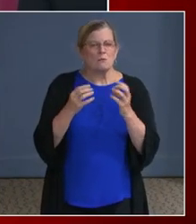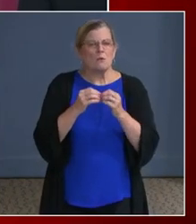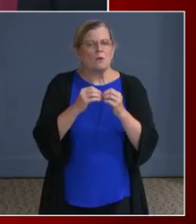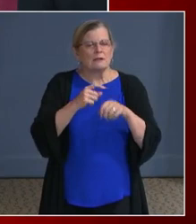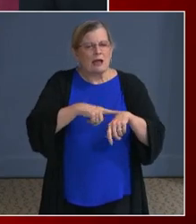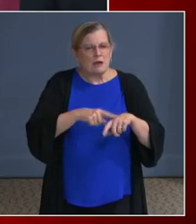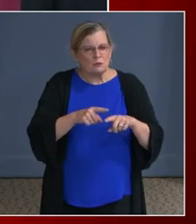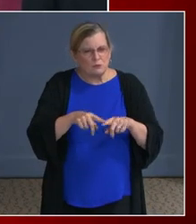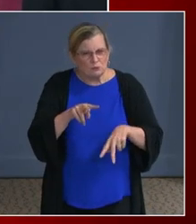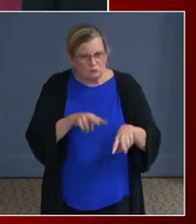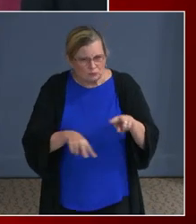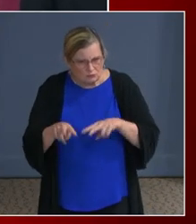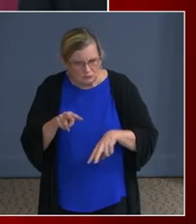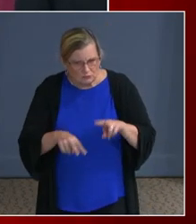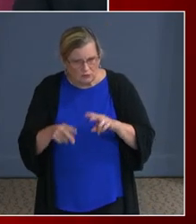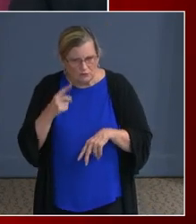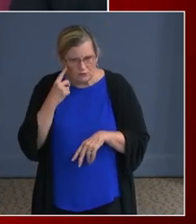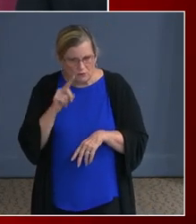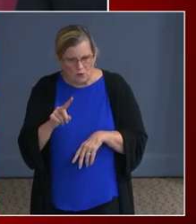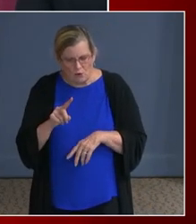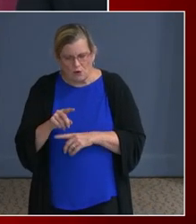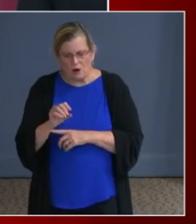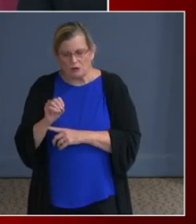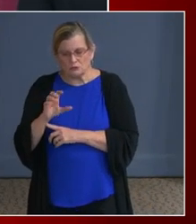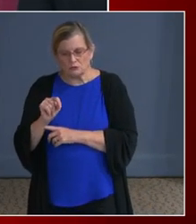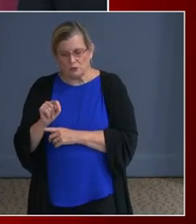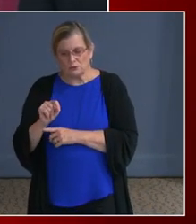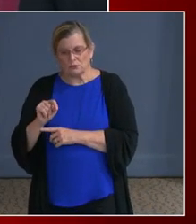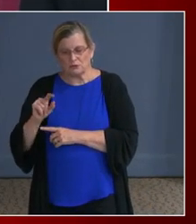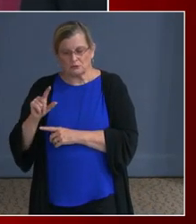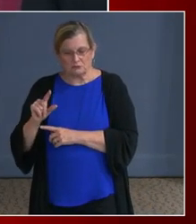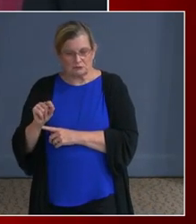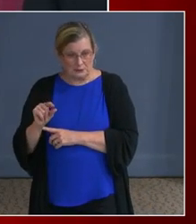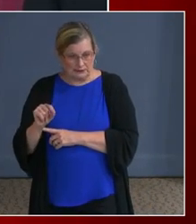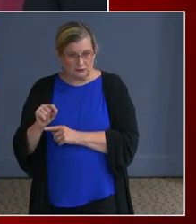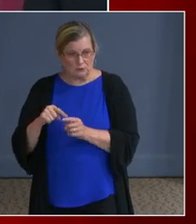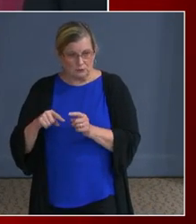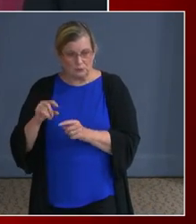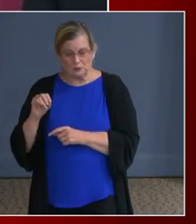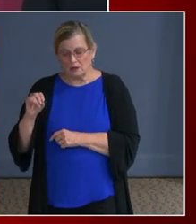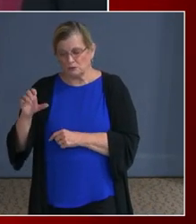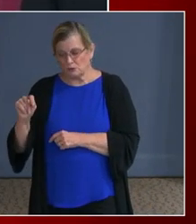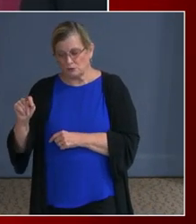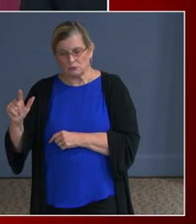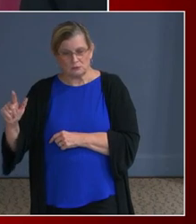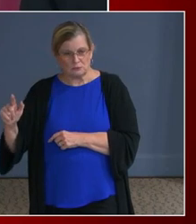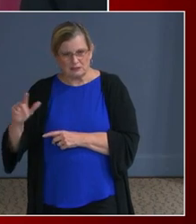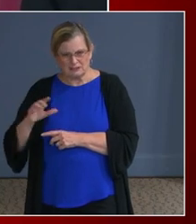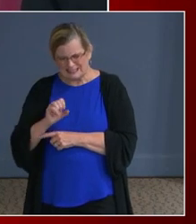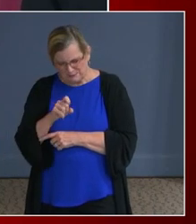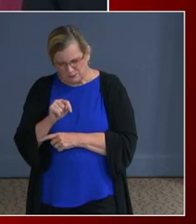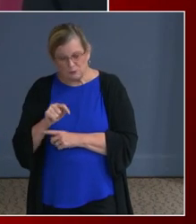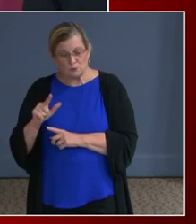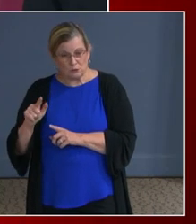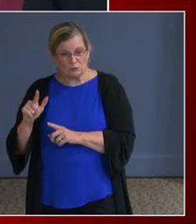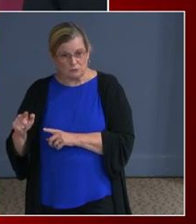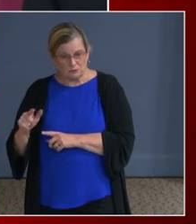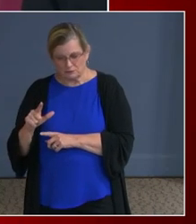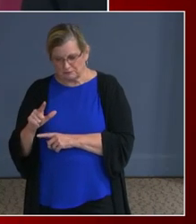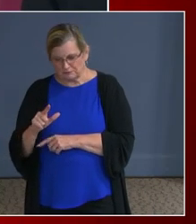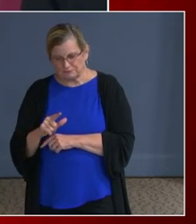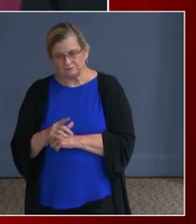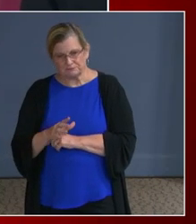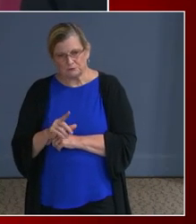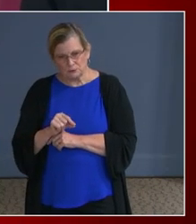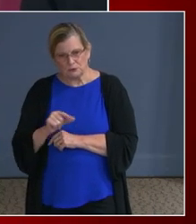starts on October the 1st and runs through next September 30th, 2021. And I don't think